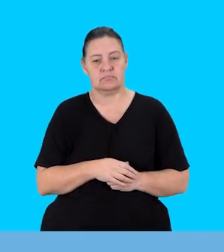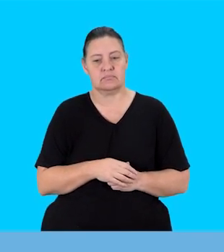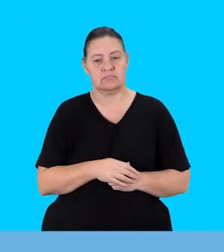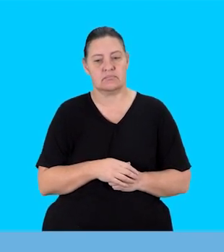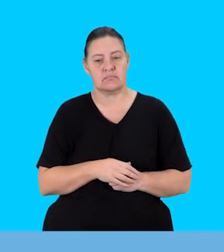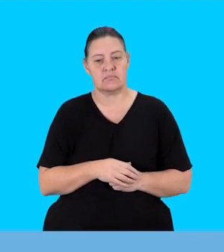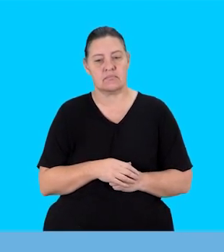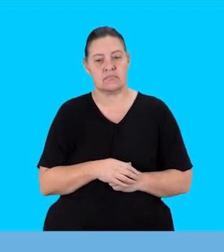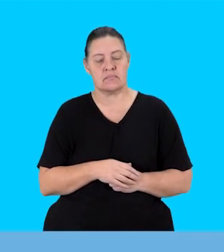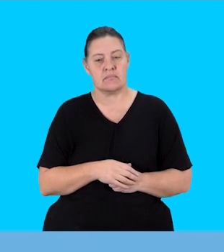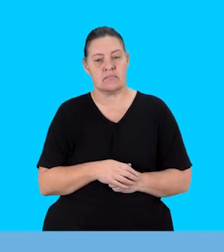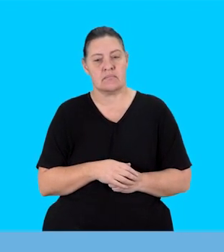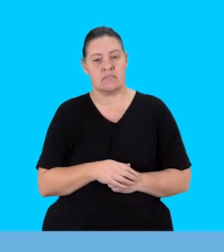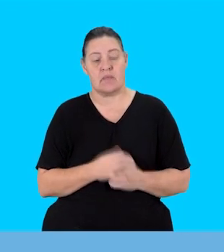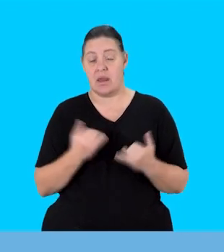oxygen.